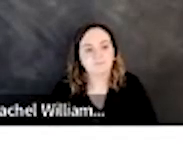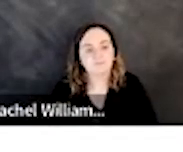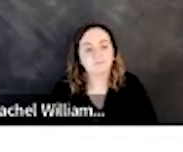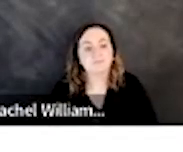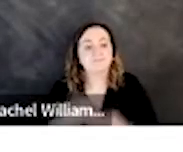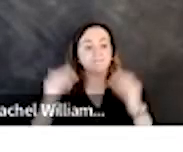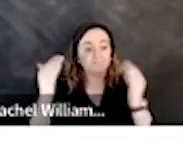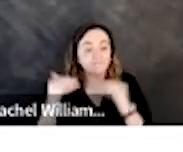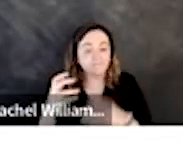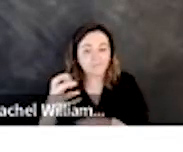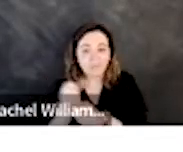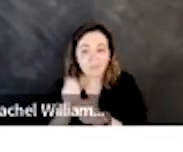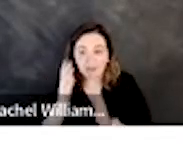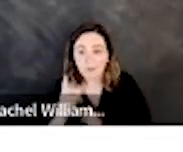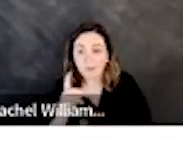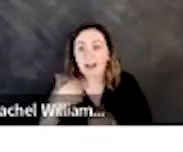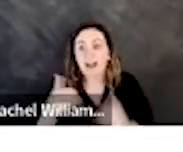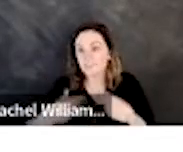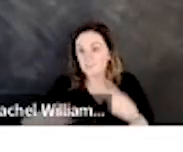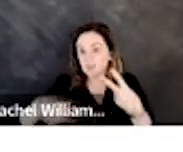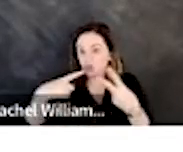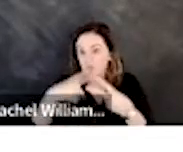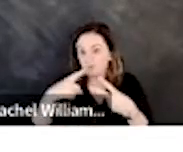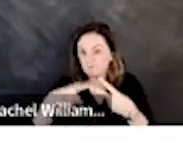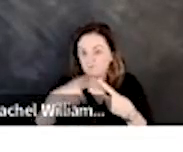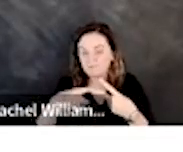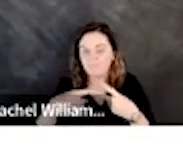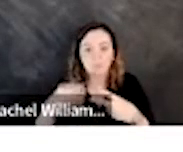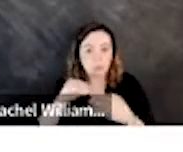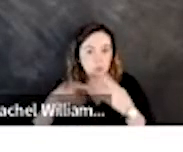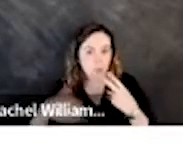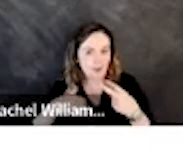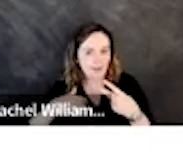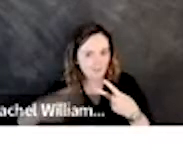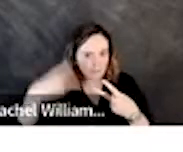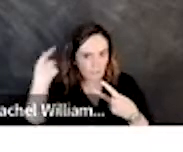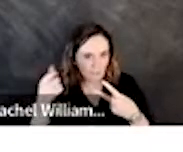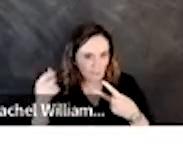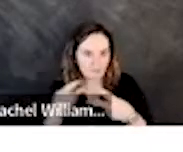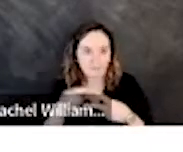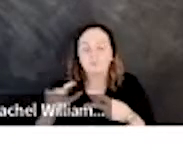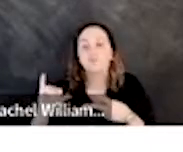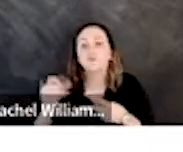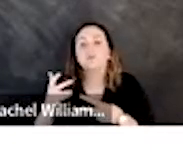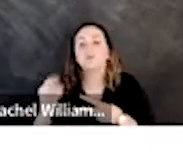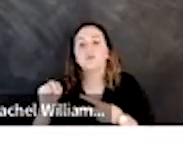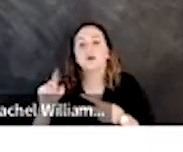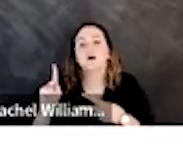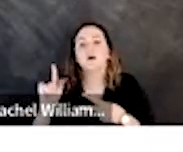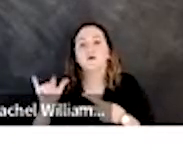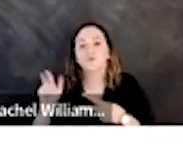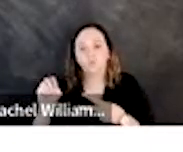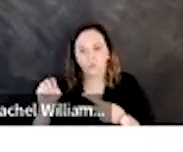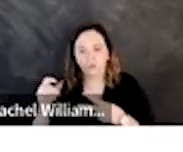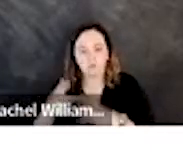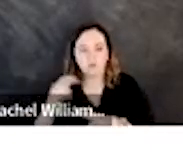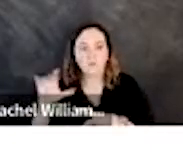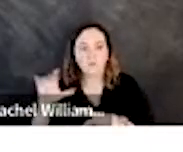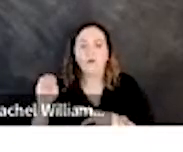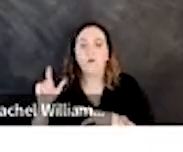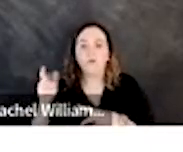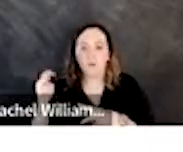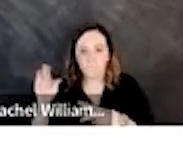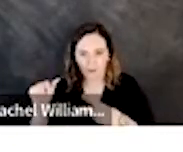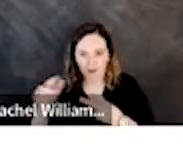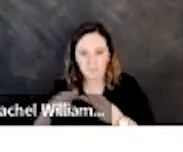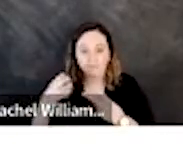The next recipient has two awards, the John W. Kluge Scholar from Columbia University